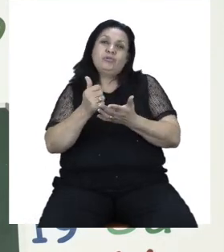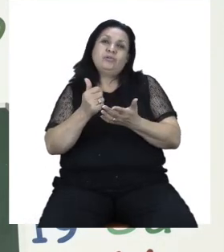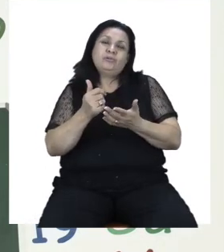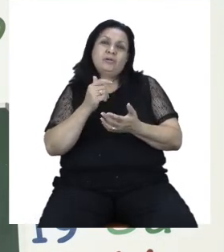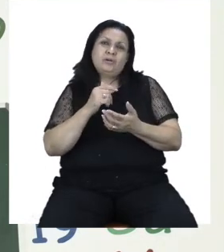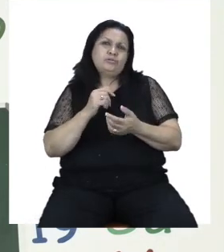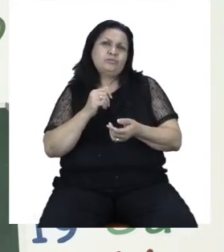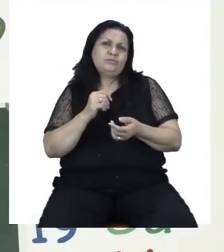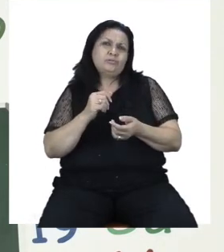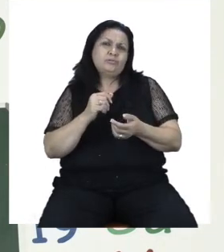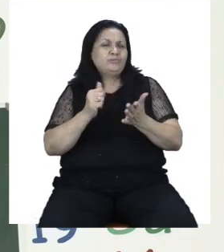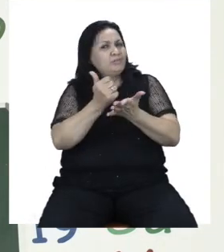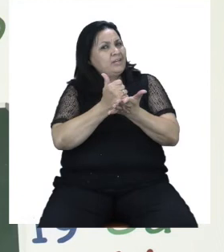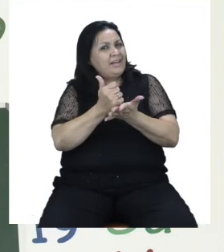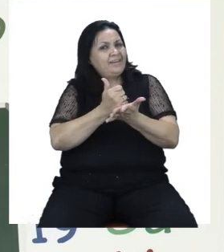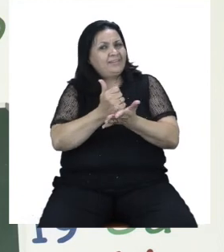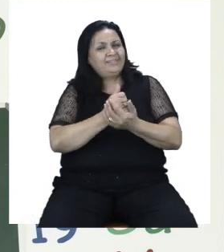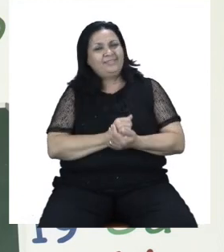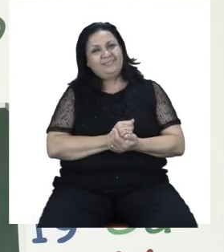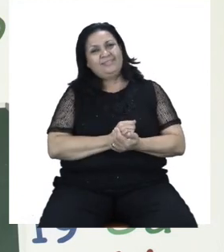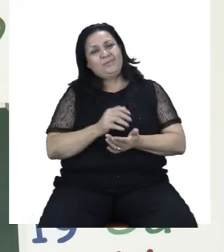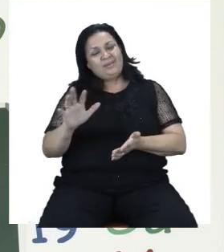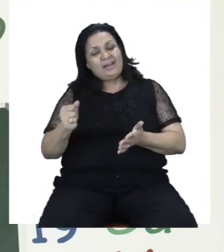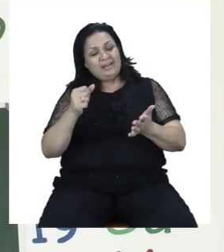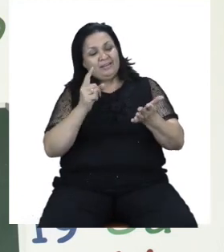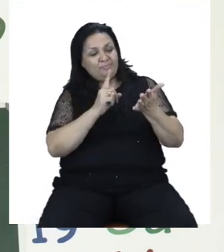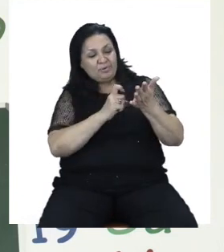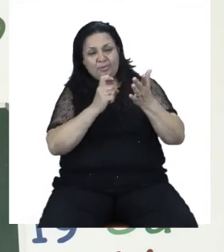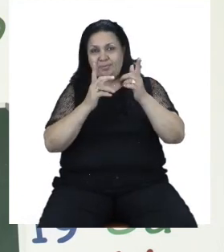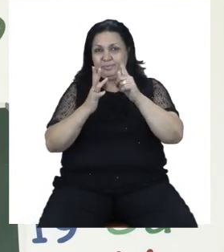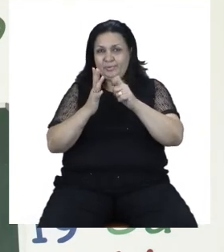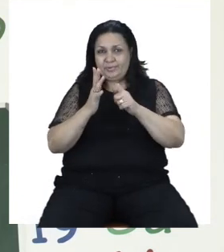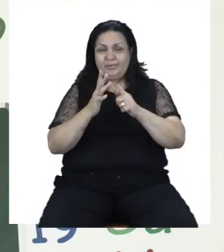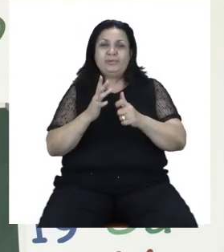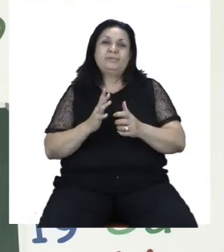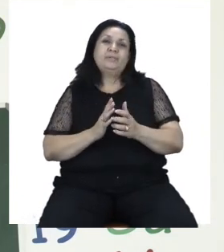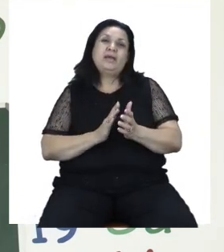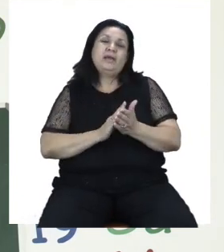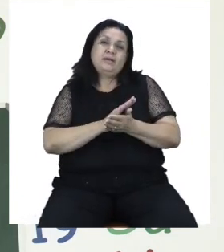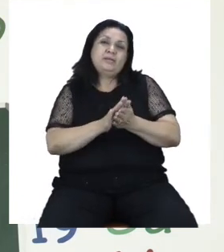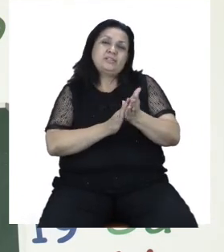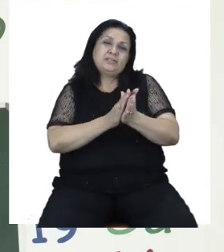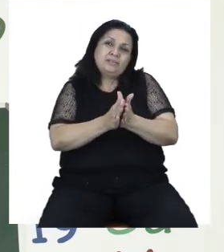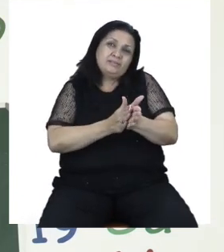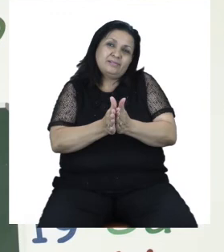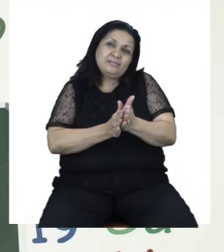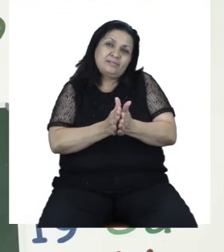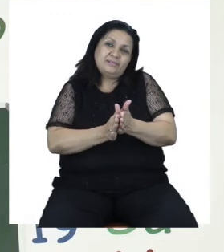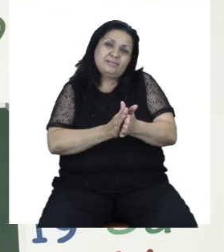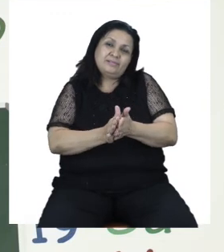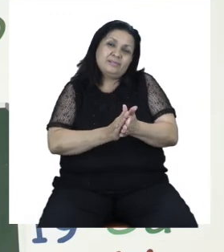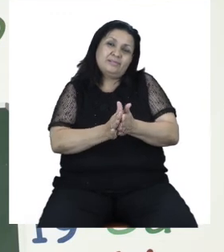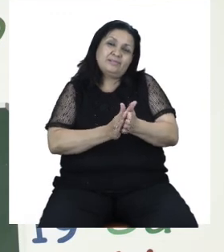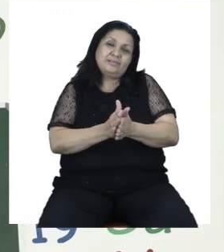sanitize. So please take your sanitizer and put a bit inside your hand and we will sing our